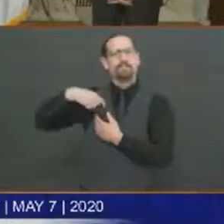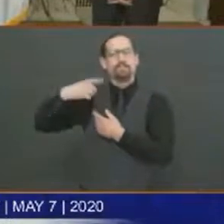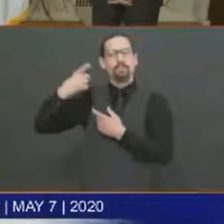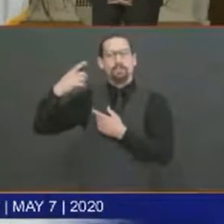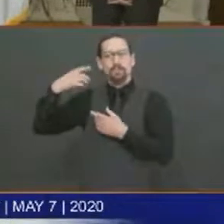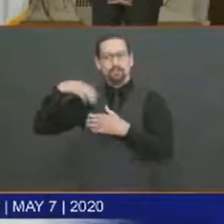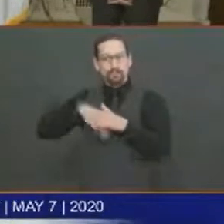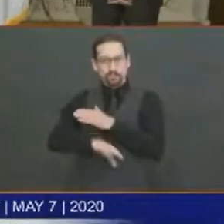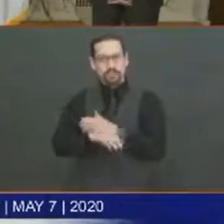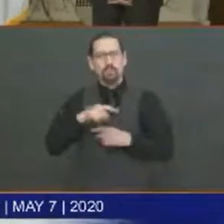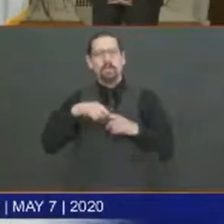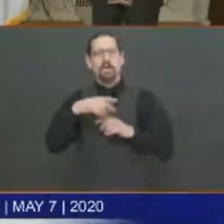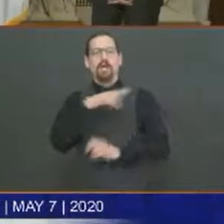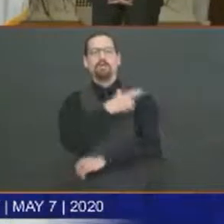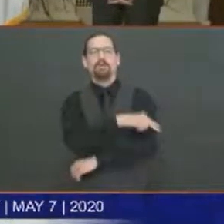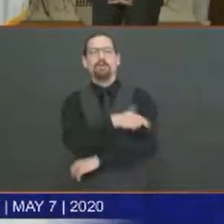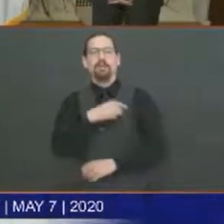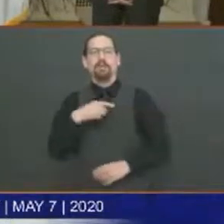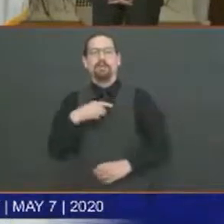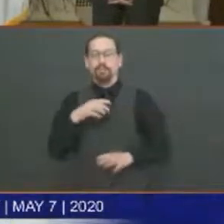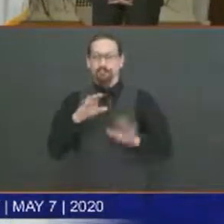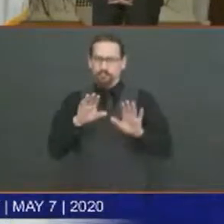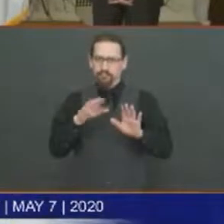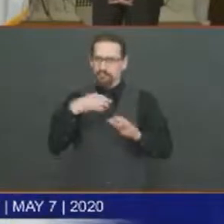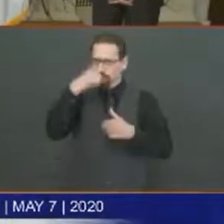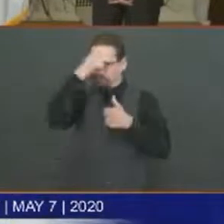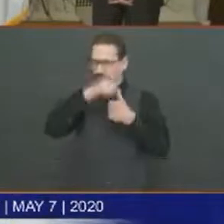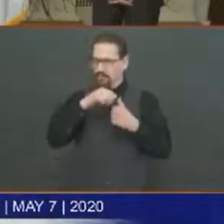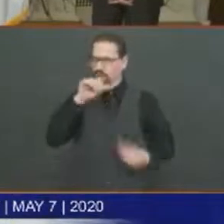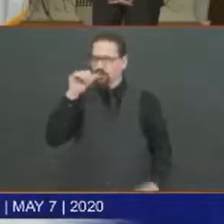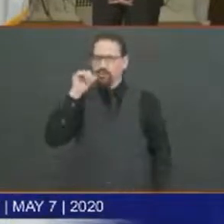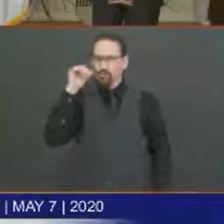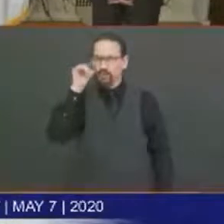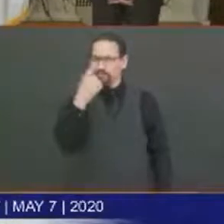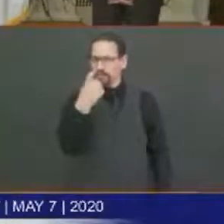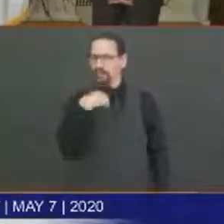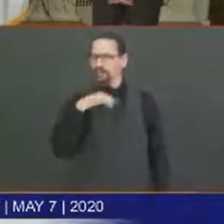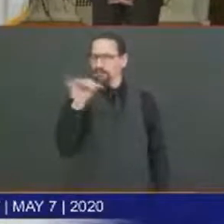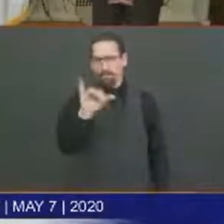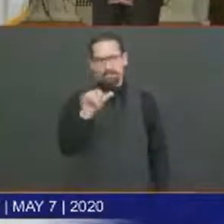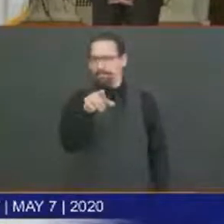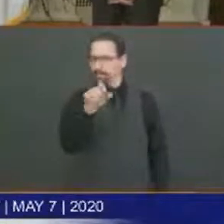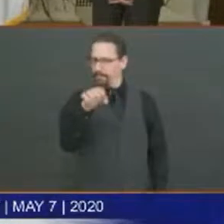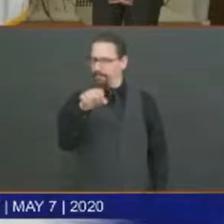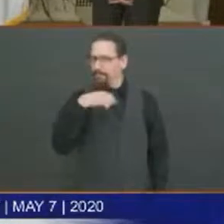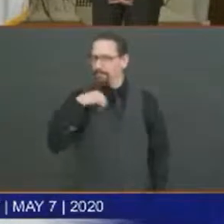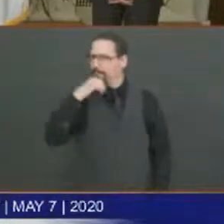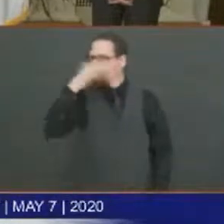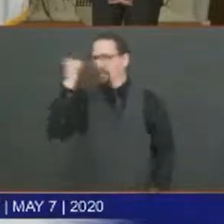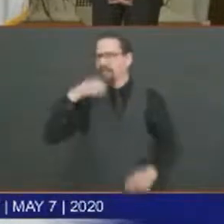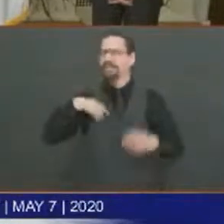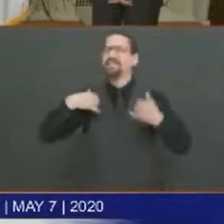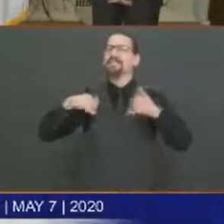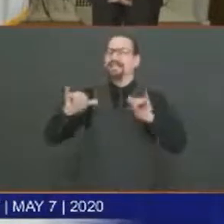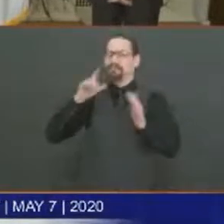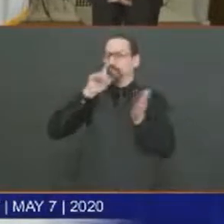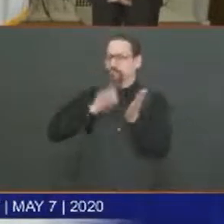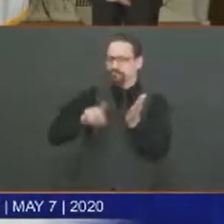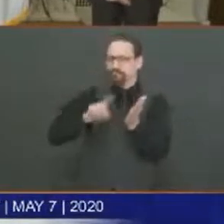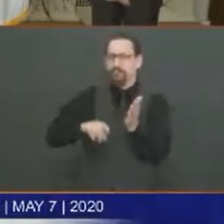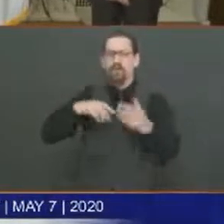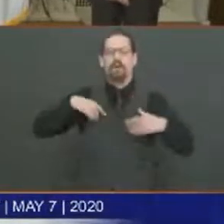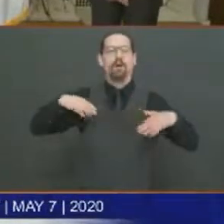forgotten about that question. It requires us to go back through every single hospitalization and now case to help understand